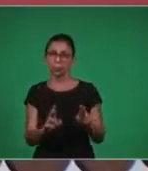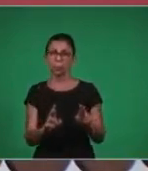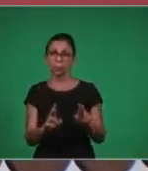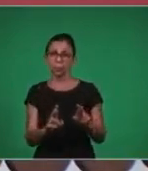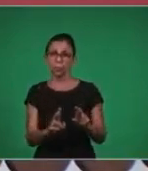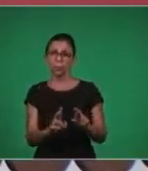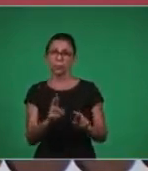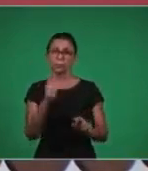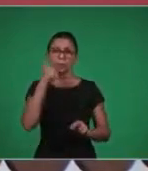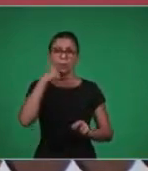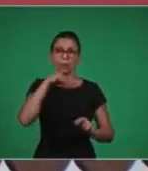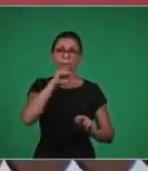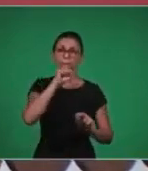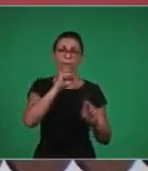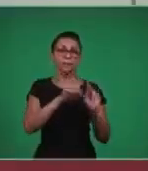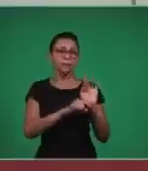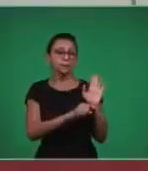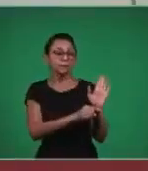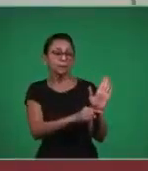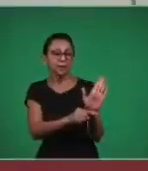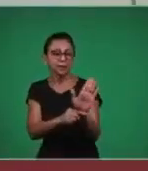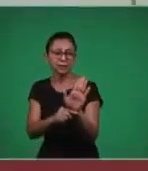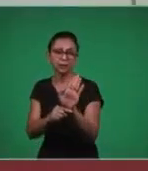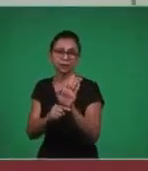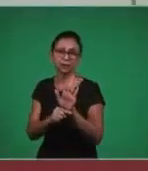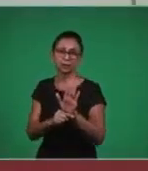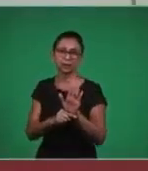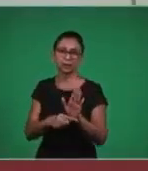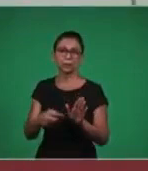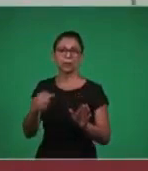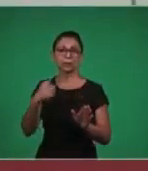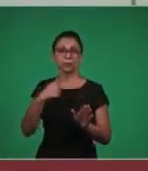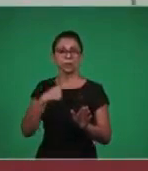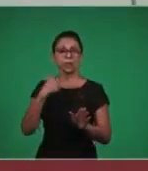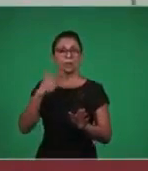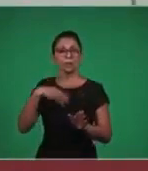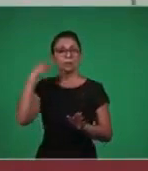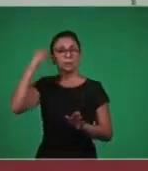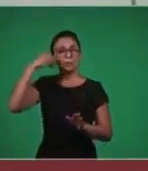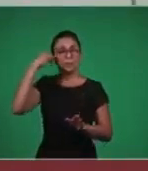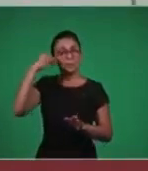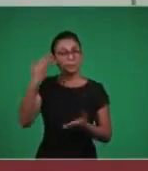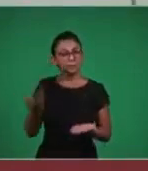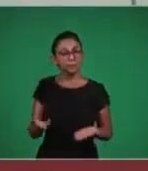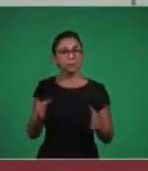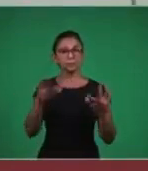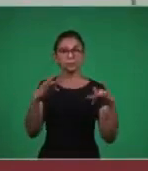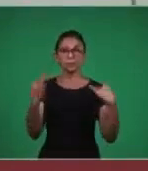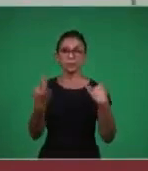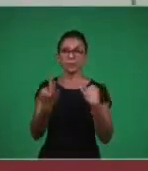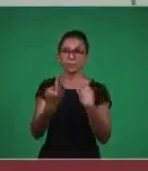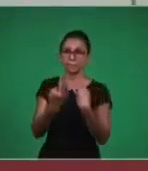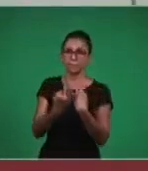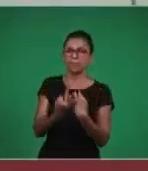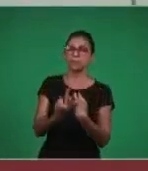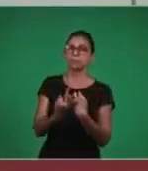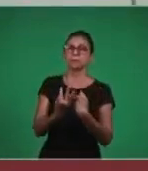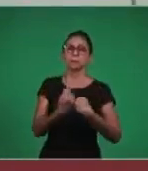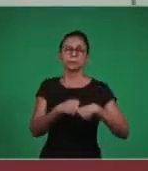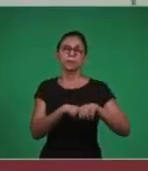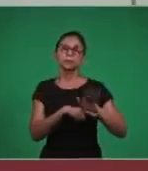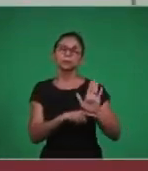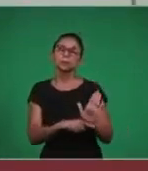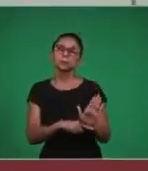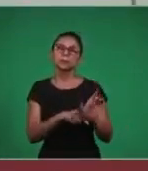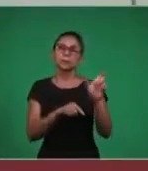is someone else that is going to teach them. And it's in this social context that is organized by the family that they are